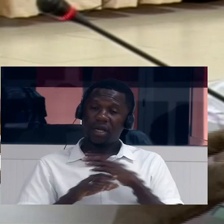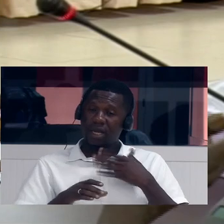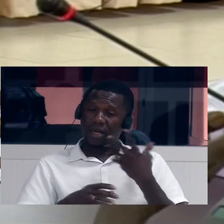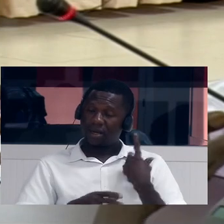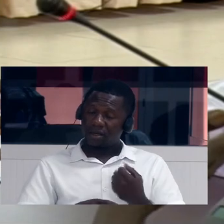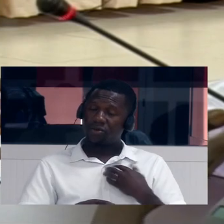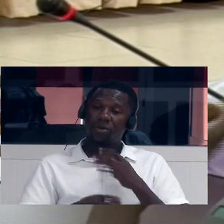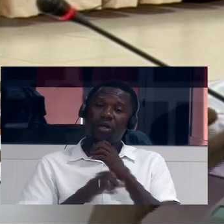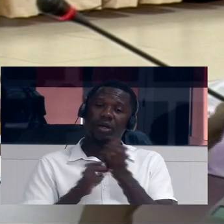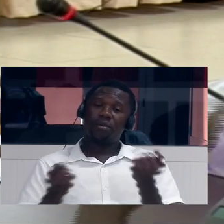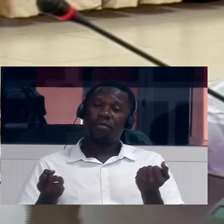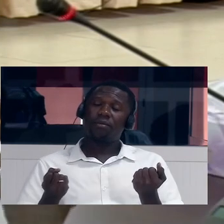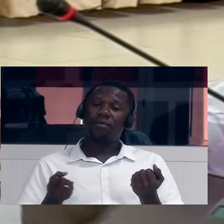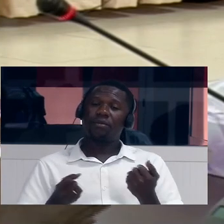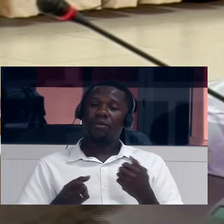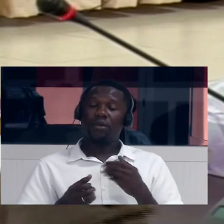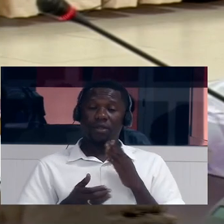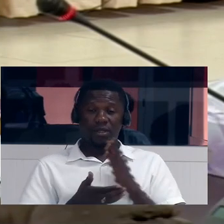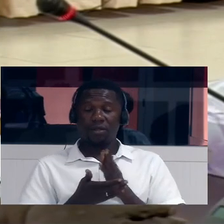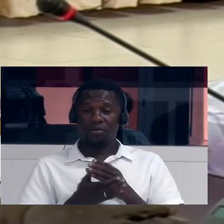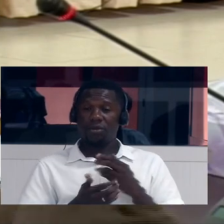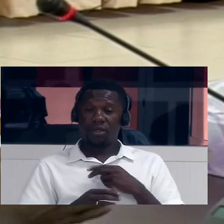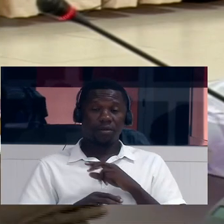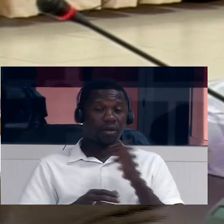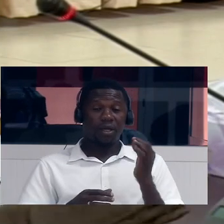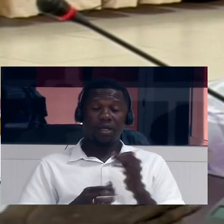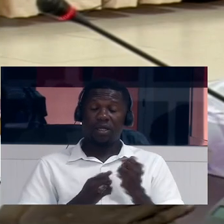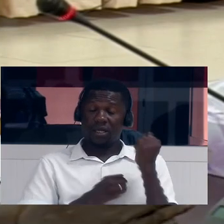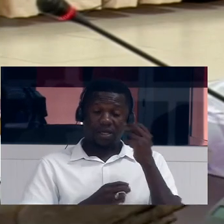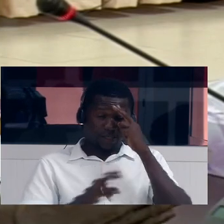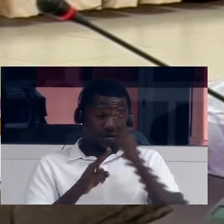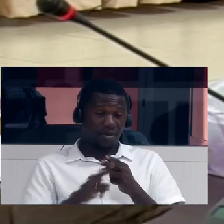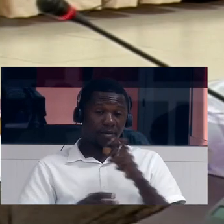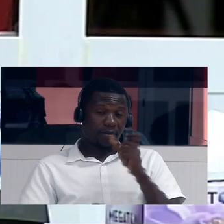help. Yes, but I am a great disciplinarian. I like to go straight.